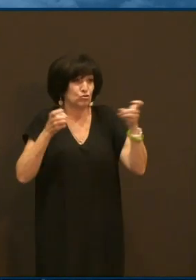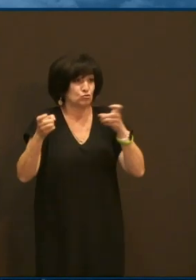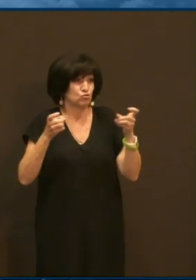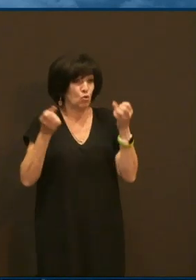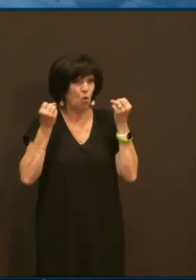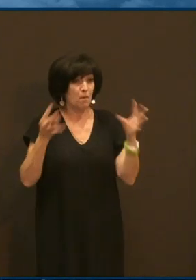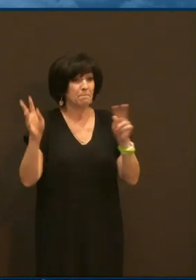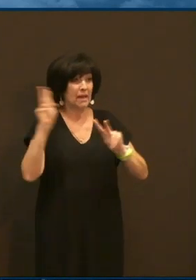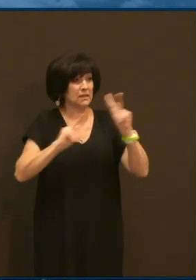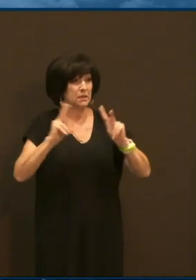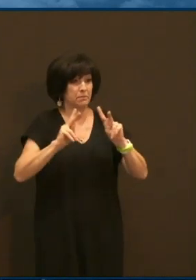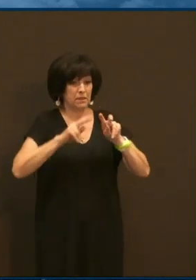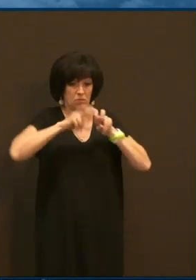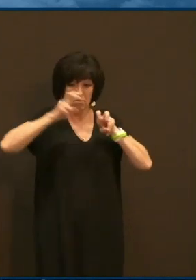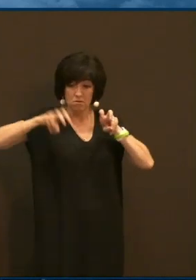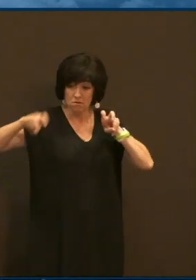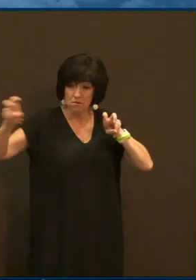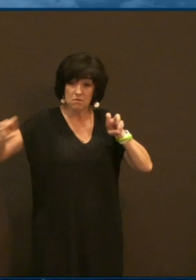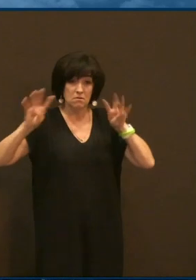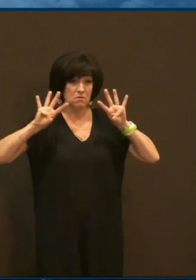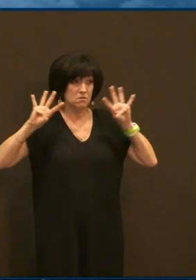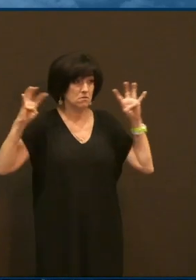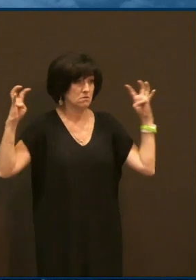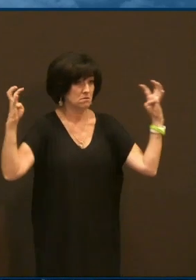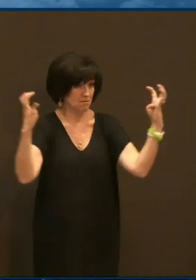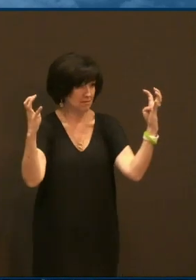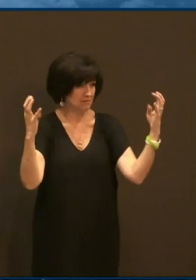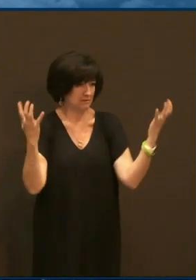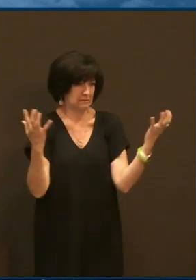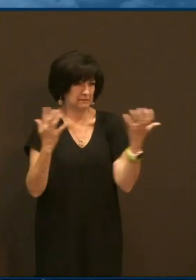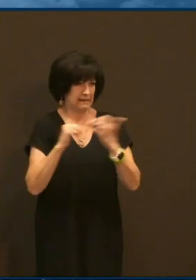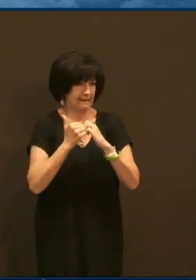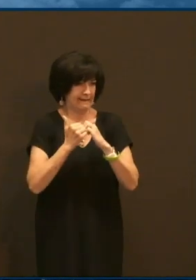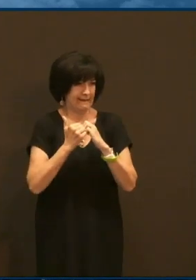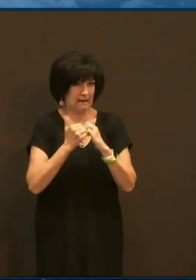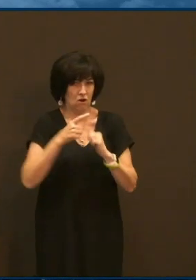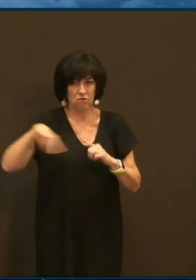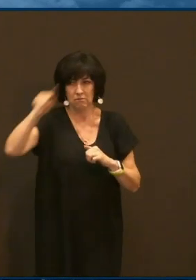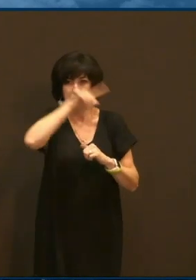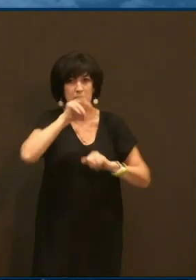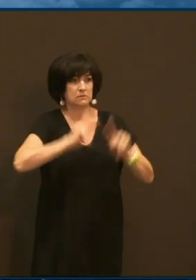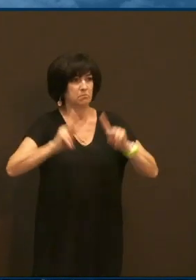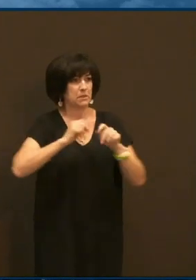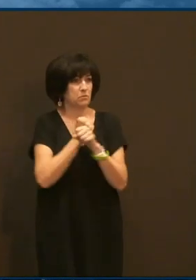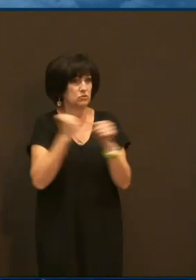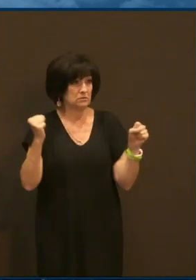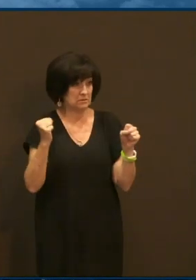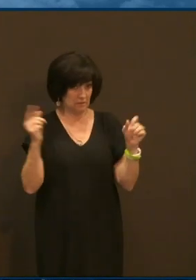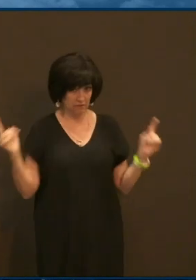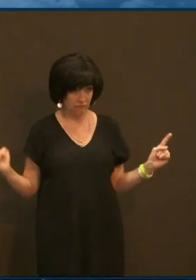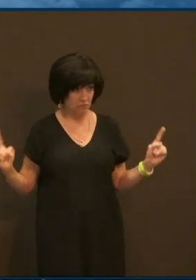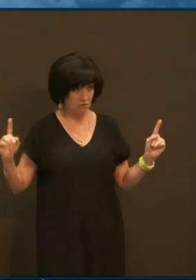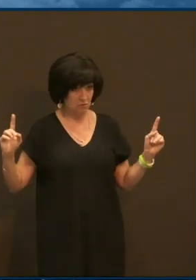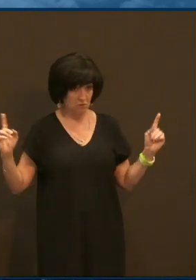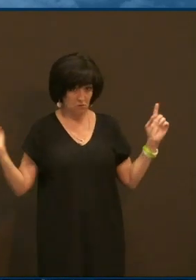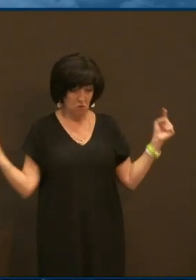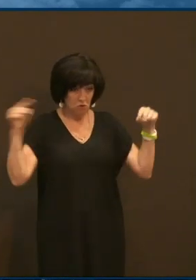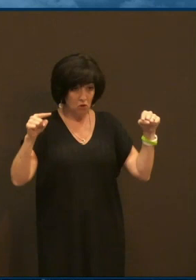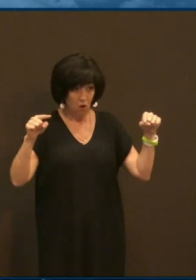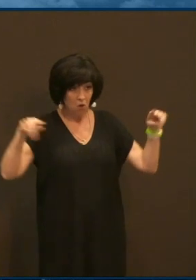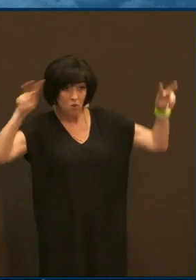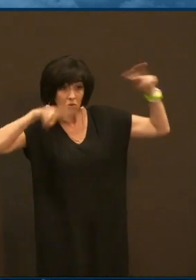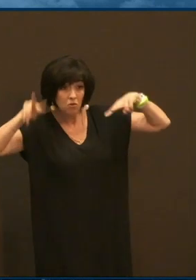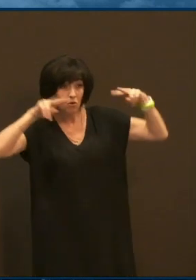social distancing and with respect to mask wearing. And so sports activities does create